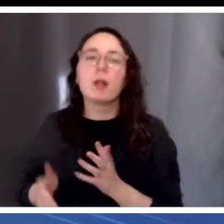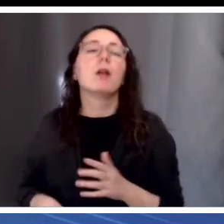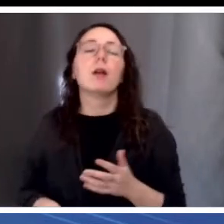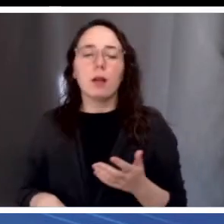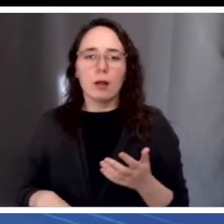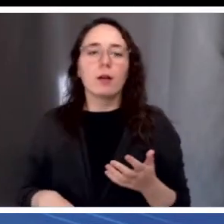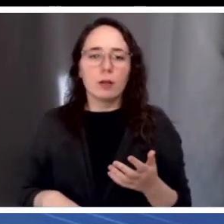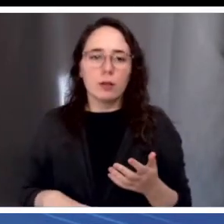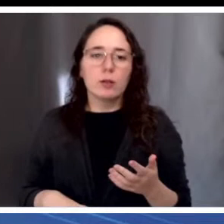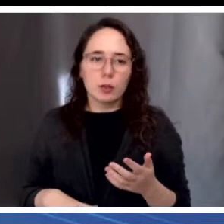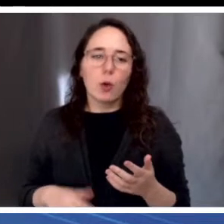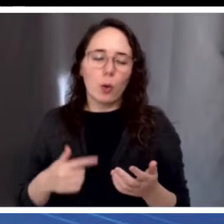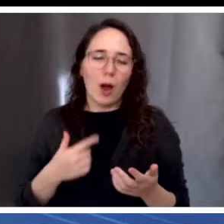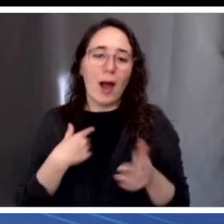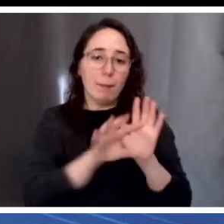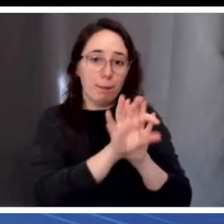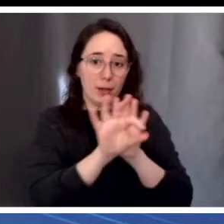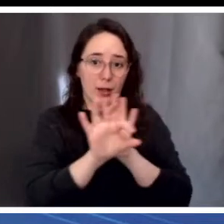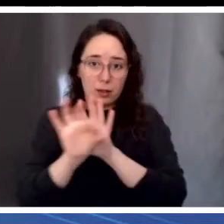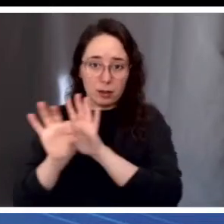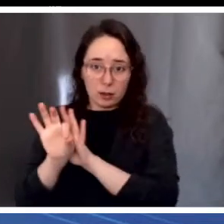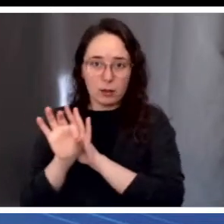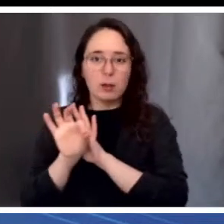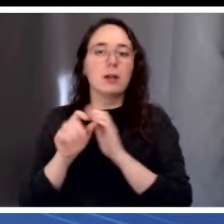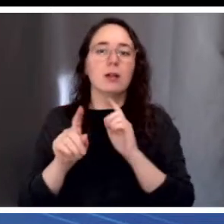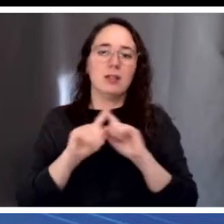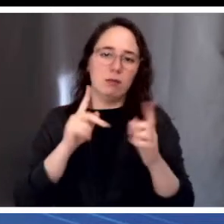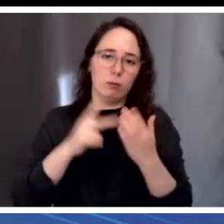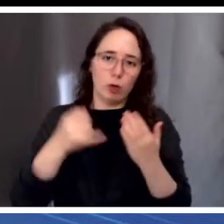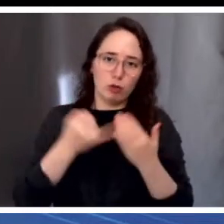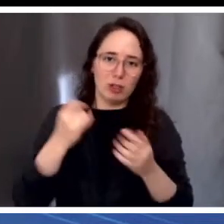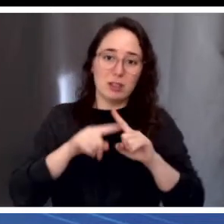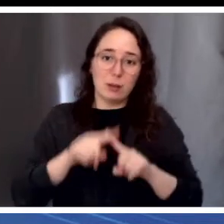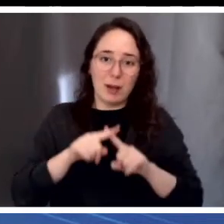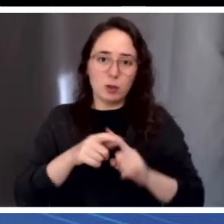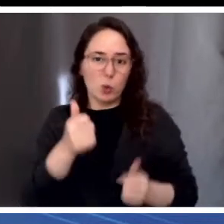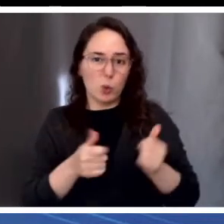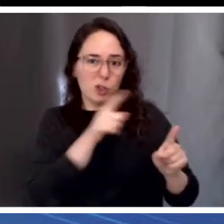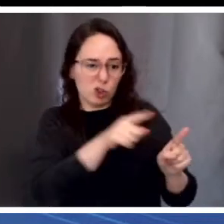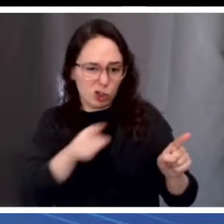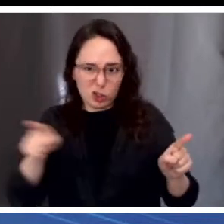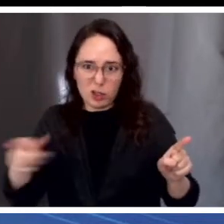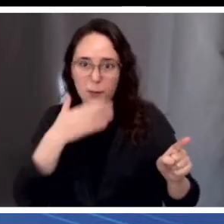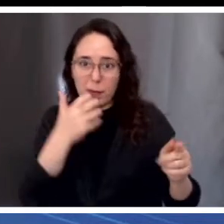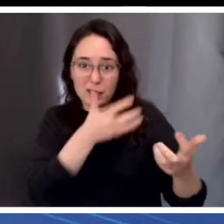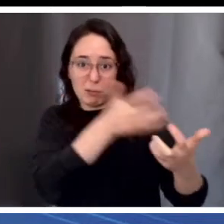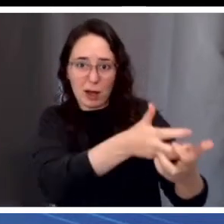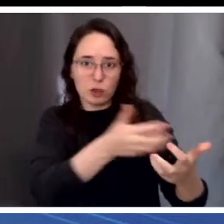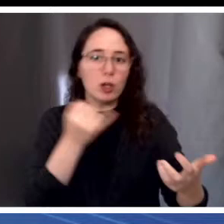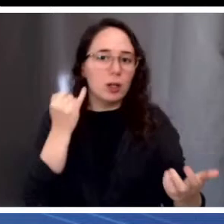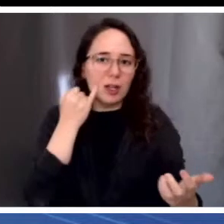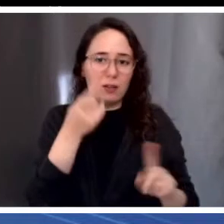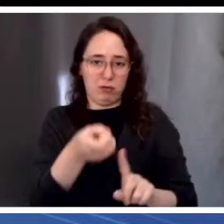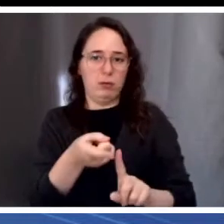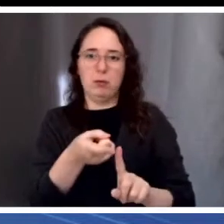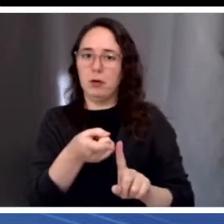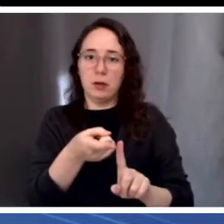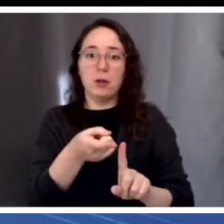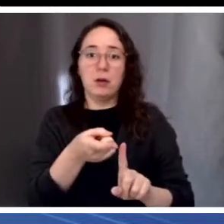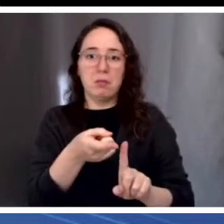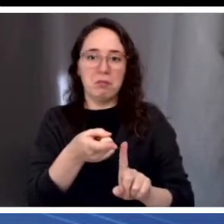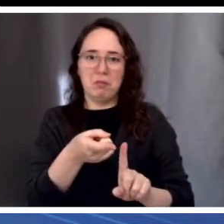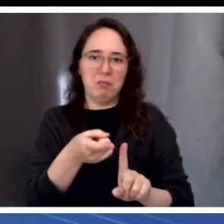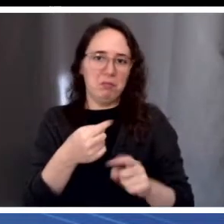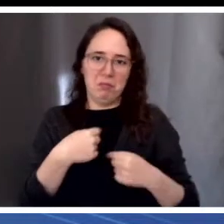choose these projects very carefully, which ones I feel I'm best suited for. And if I'm not, then I will hire someone to do this work. But as far